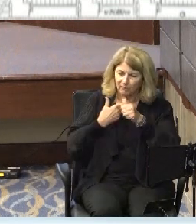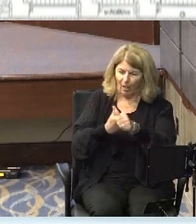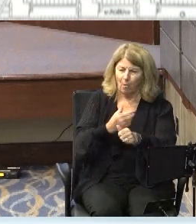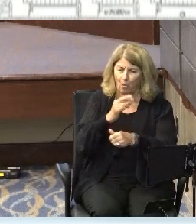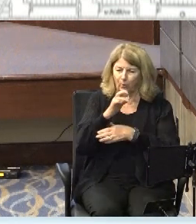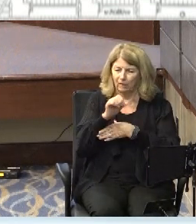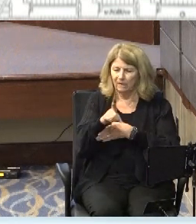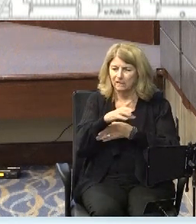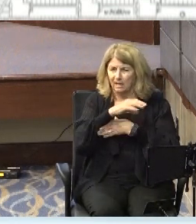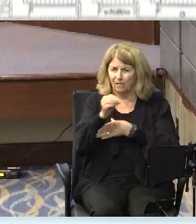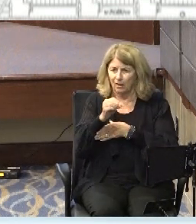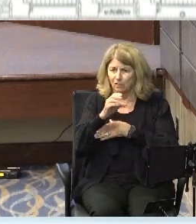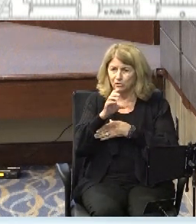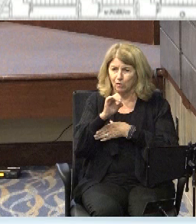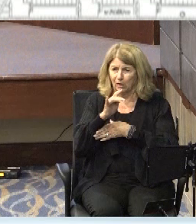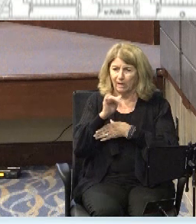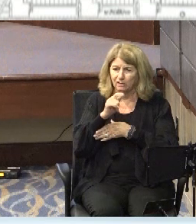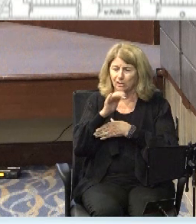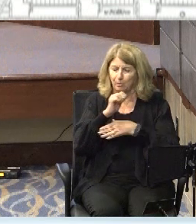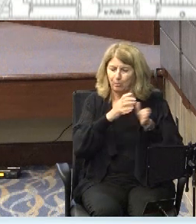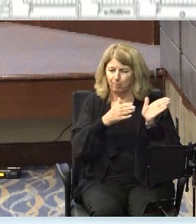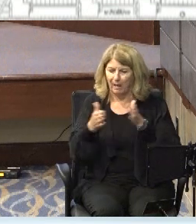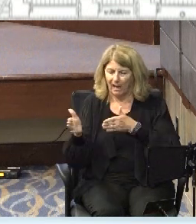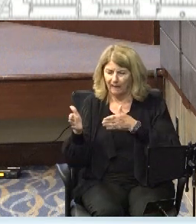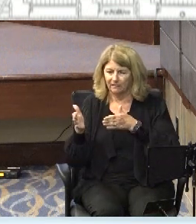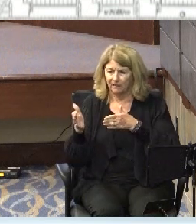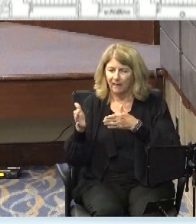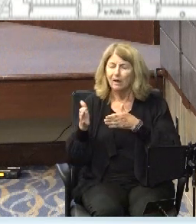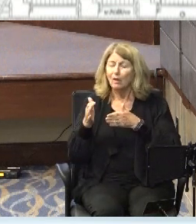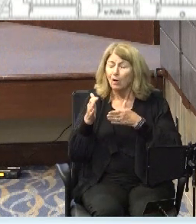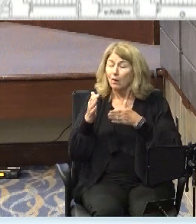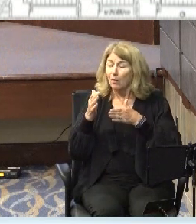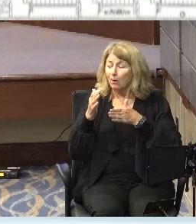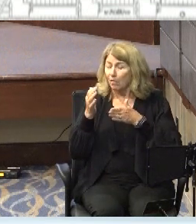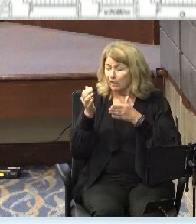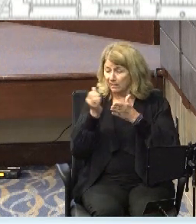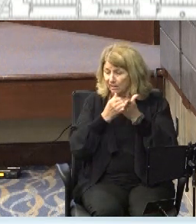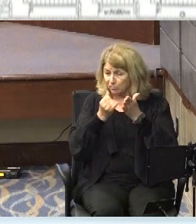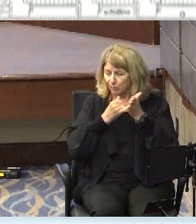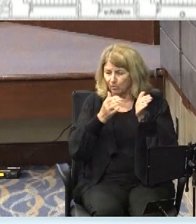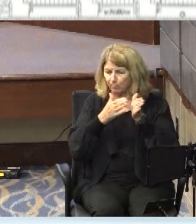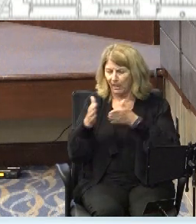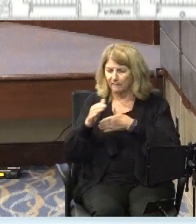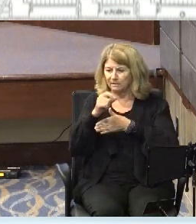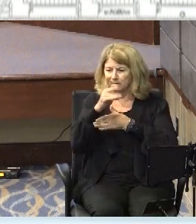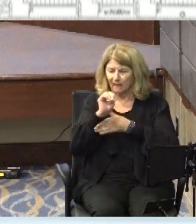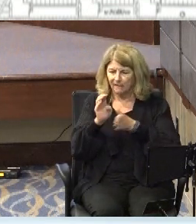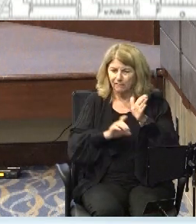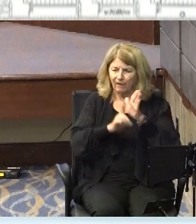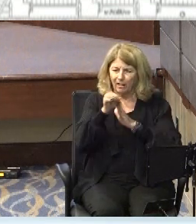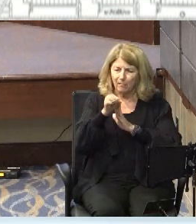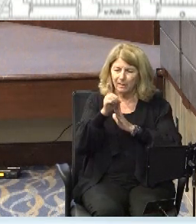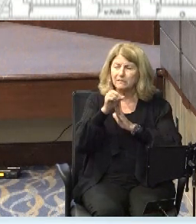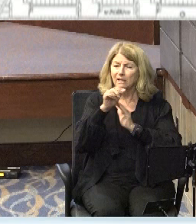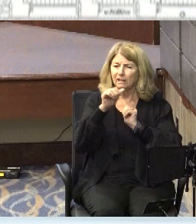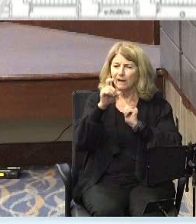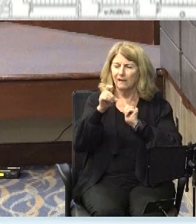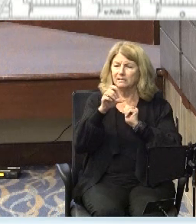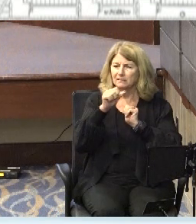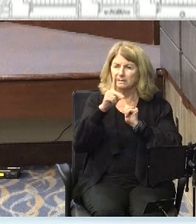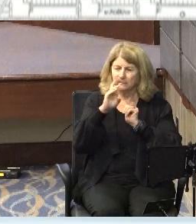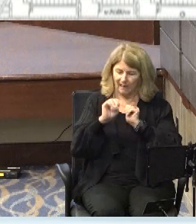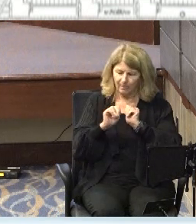the circulation plan, public facilities and service plan, preliminary architectural plan, and site development and landscaping plan included in the final PUD are